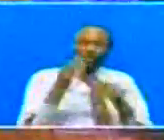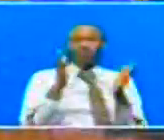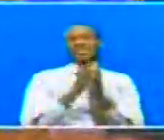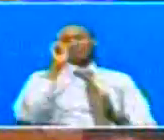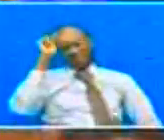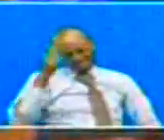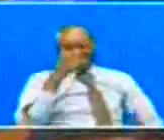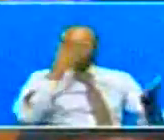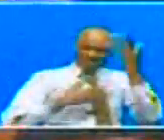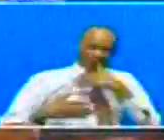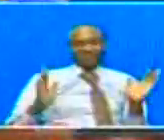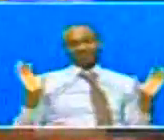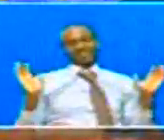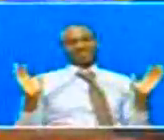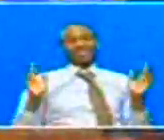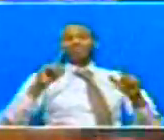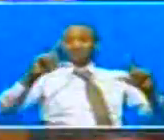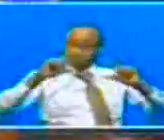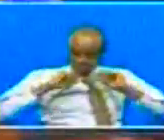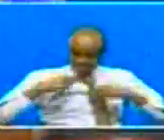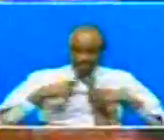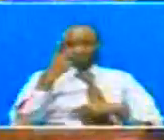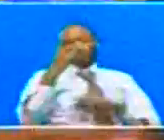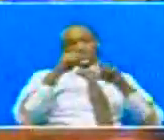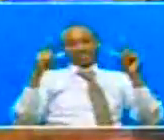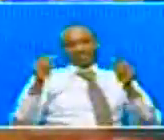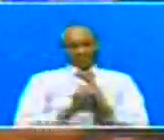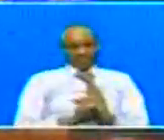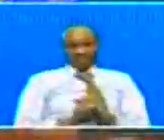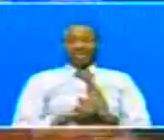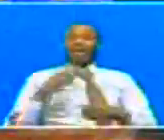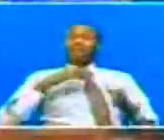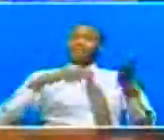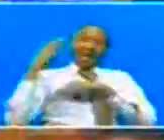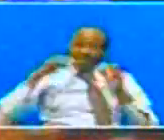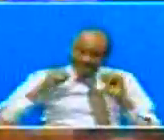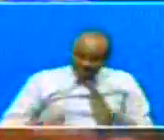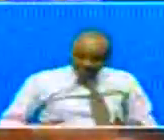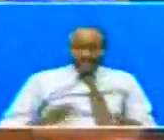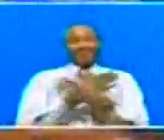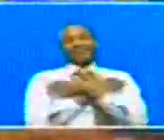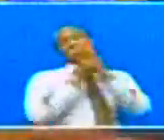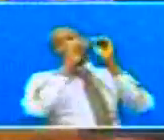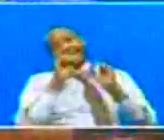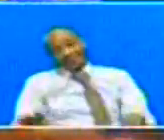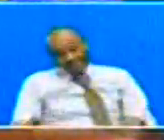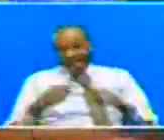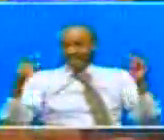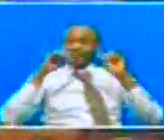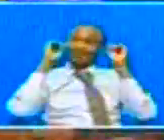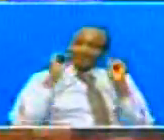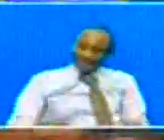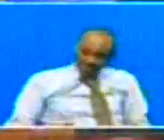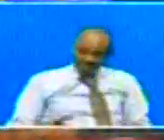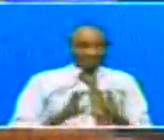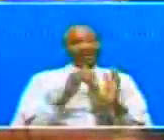President of the Republic of Kenya, and he has told me two sentences. There is no retreat, there is no friend, there is no enemy, there is no